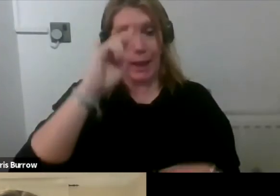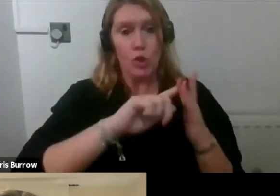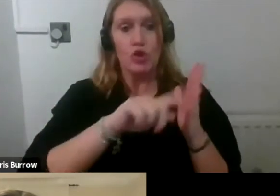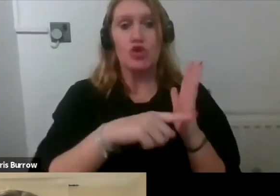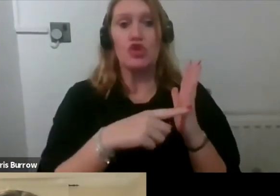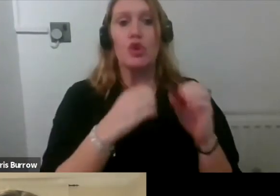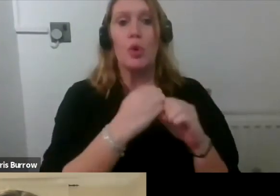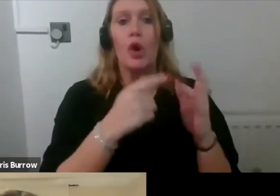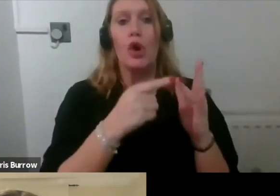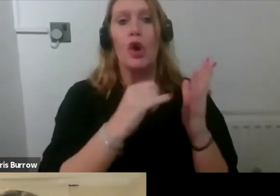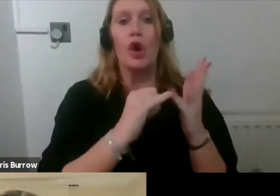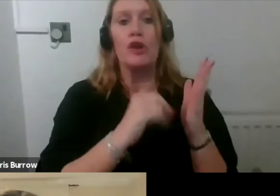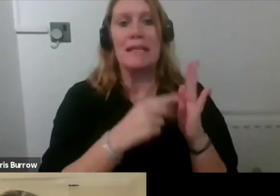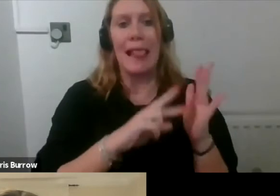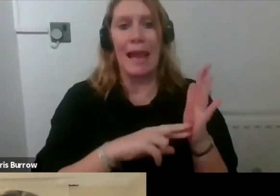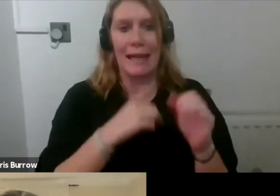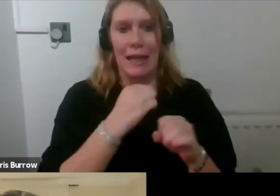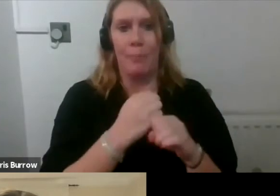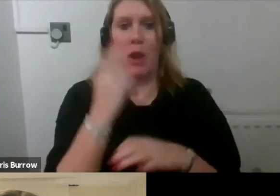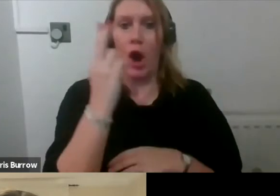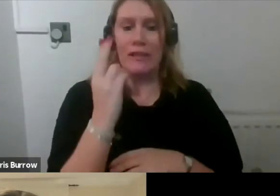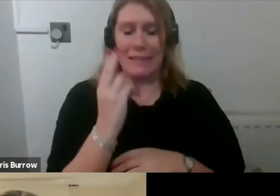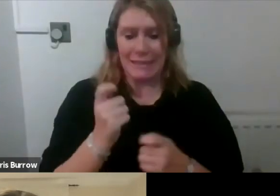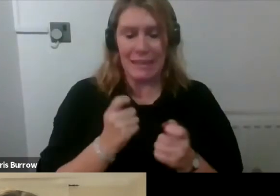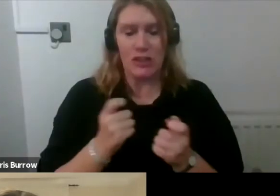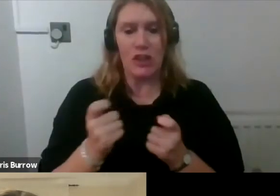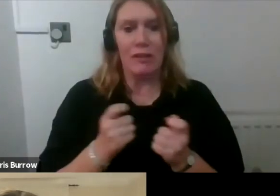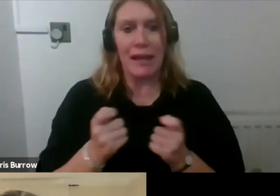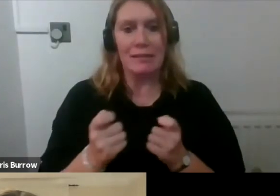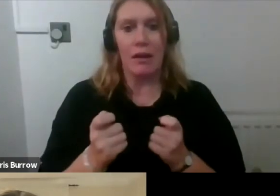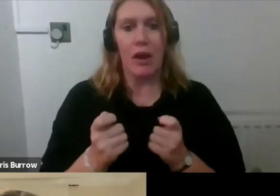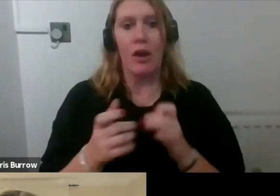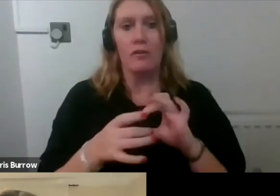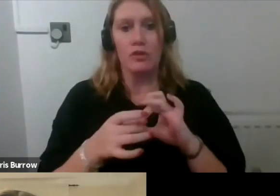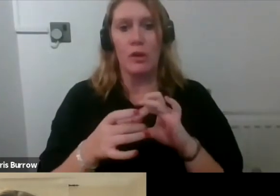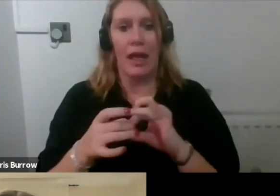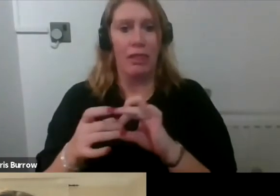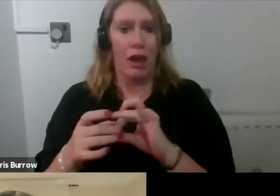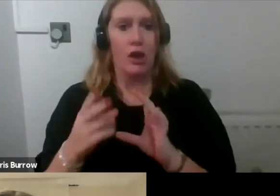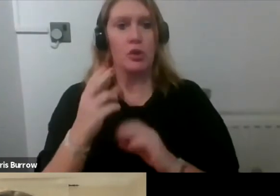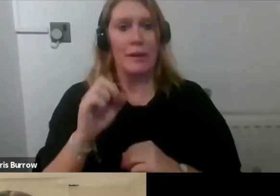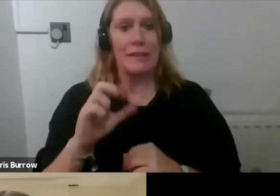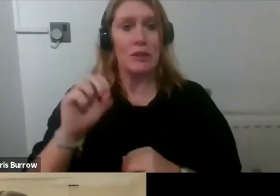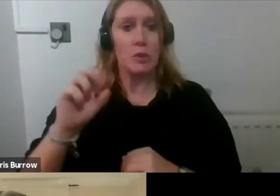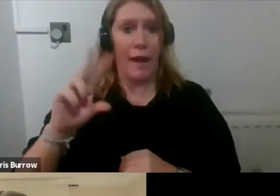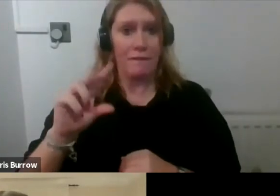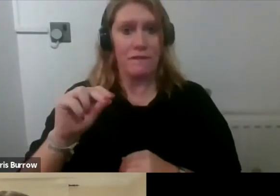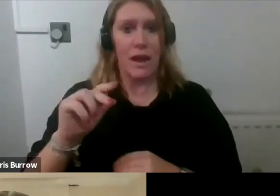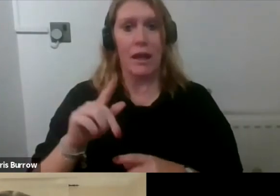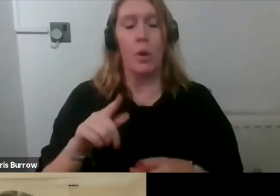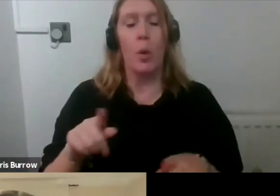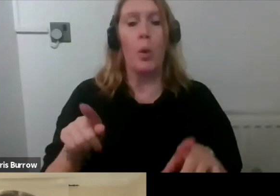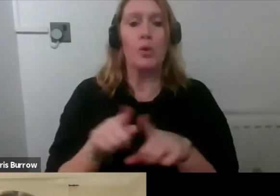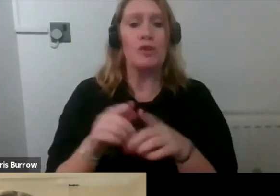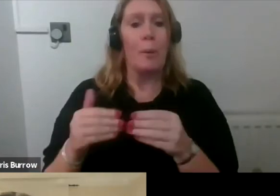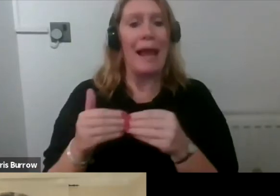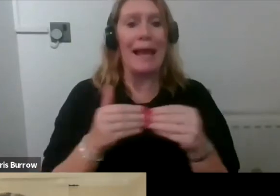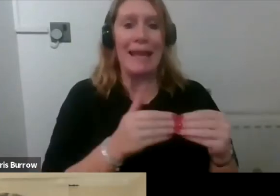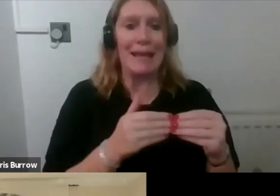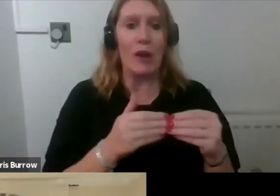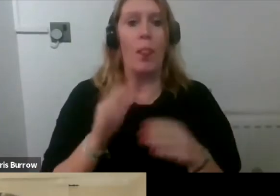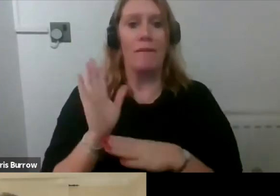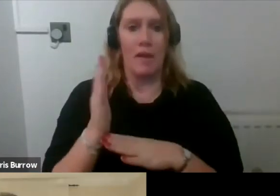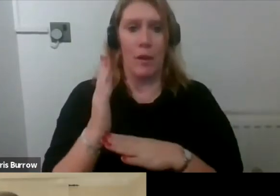Together 2012. I also lead on the Disability Film Festival. So, this event is taking